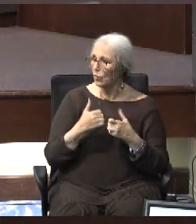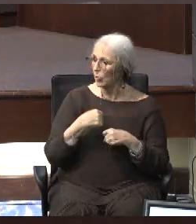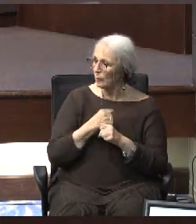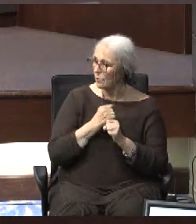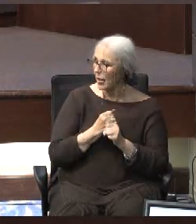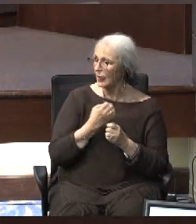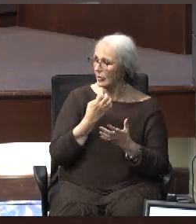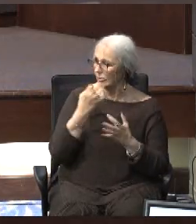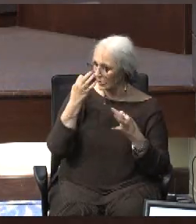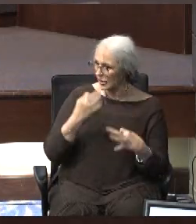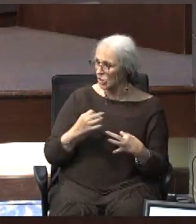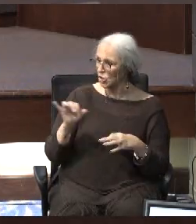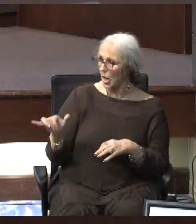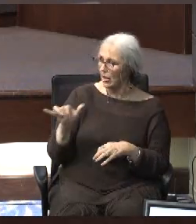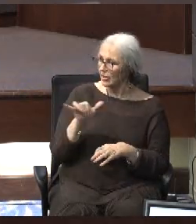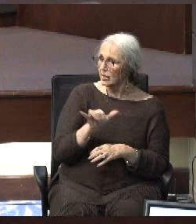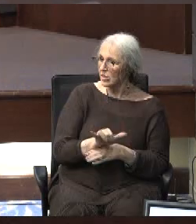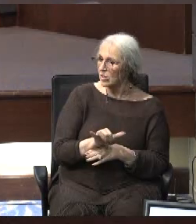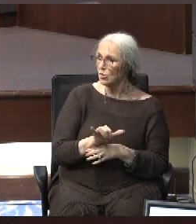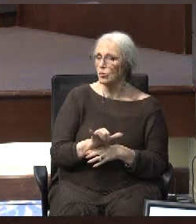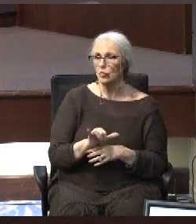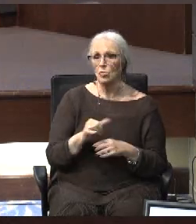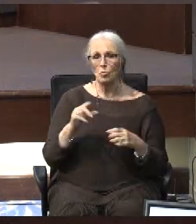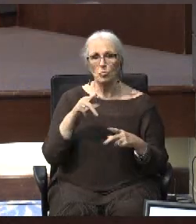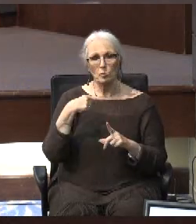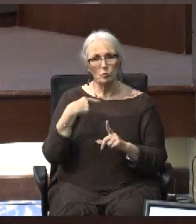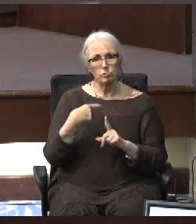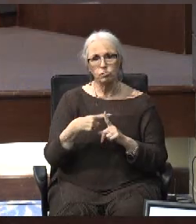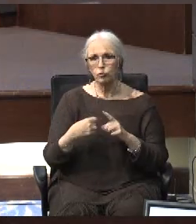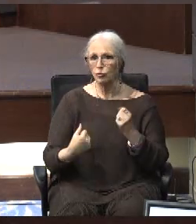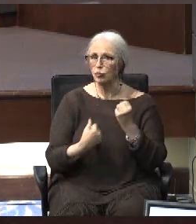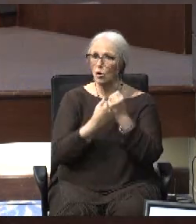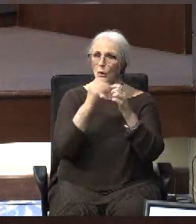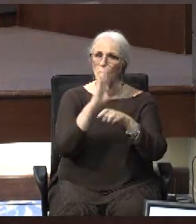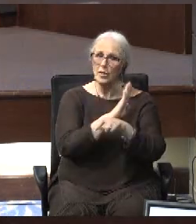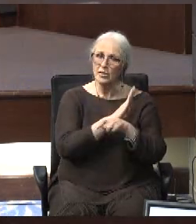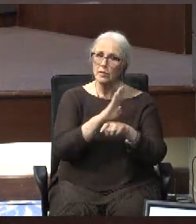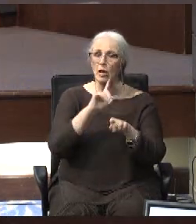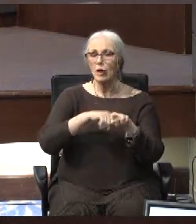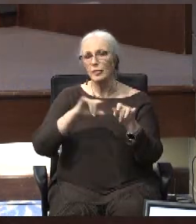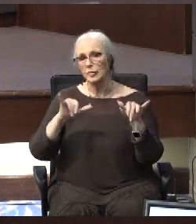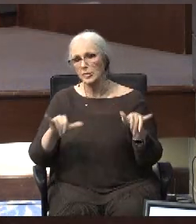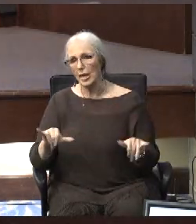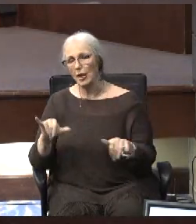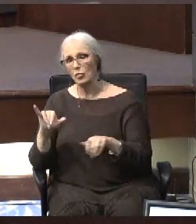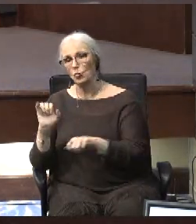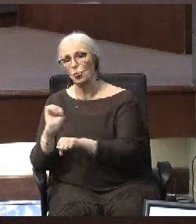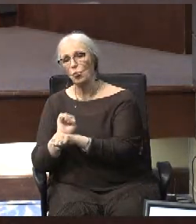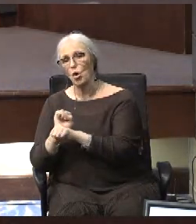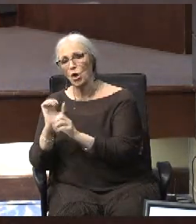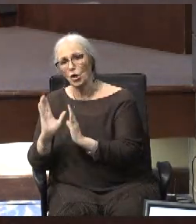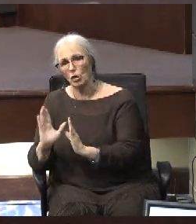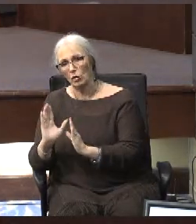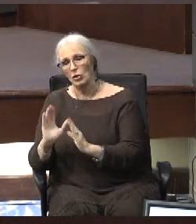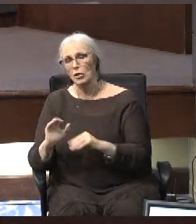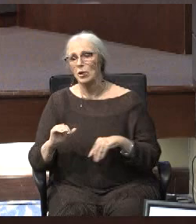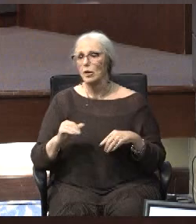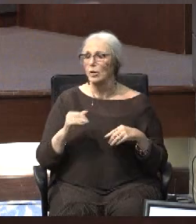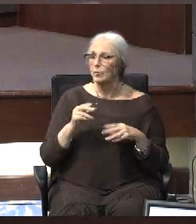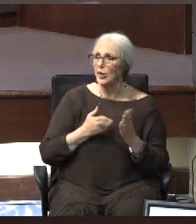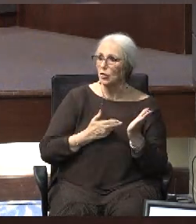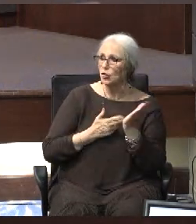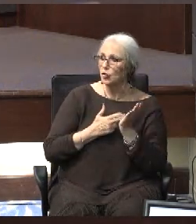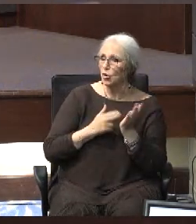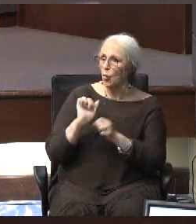development decisions like this, can we make sure that we're both a pro-business council but also a pro-worker council that's ensuring that our residents have